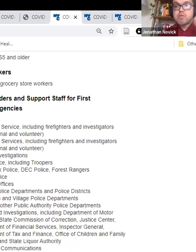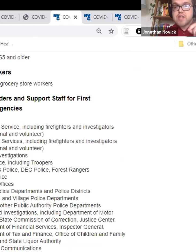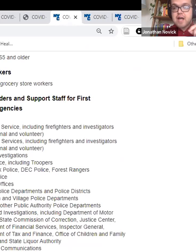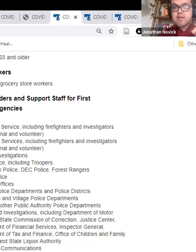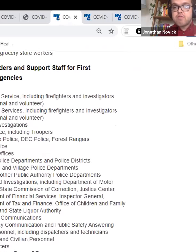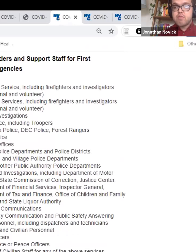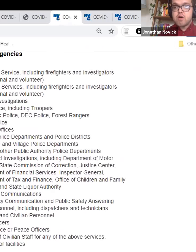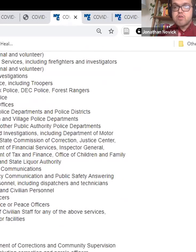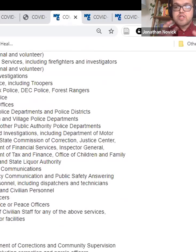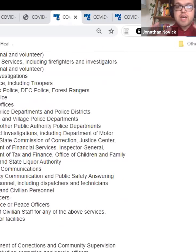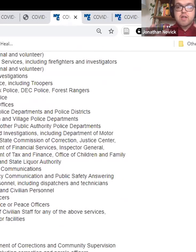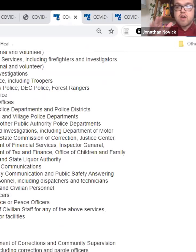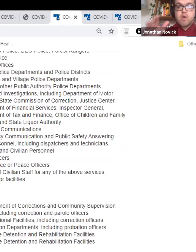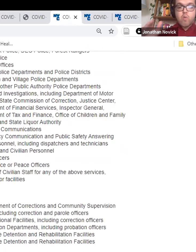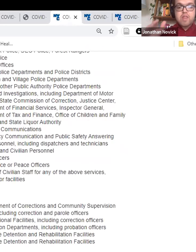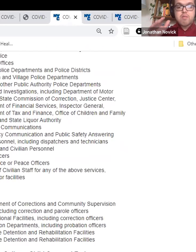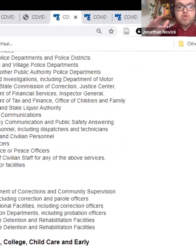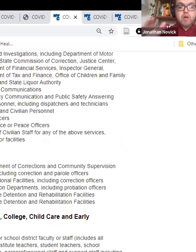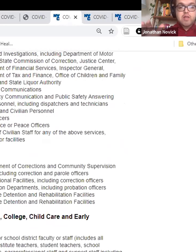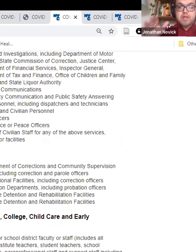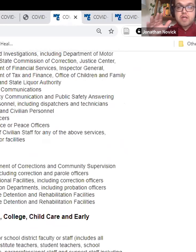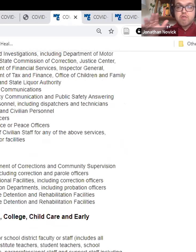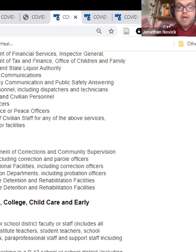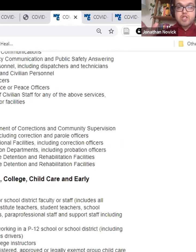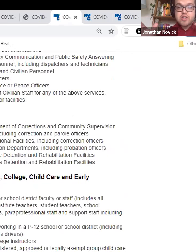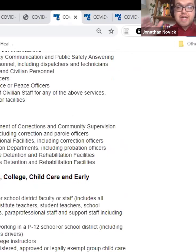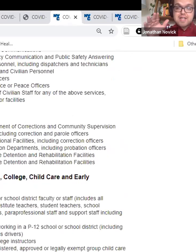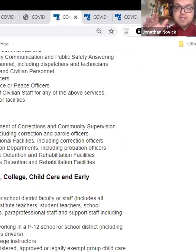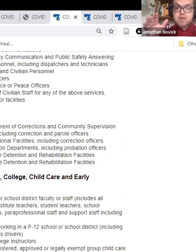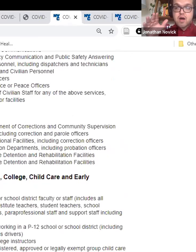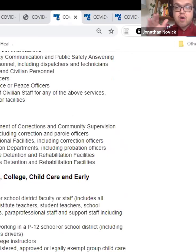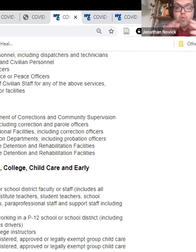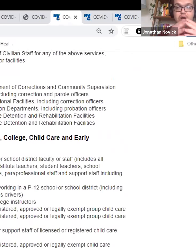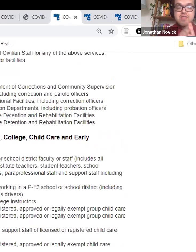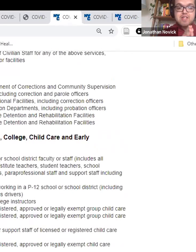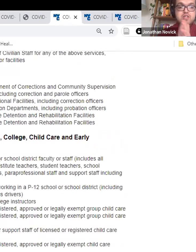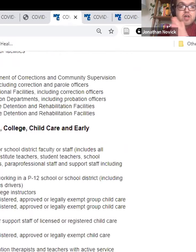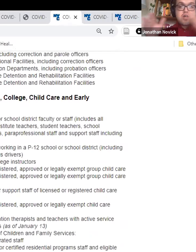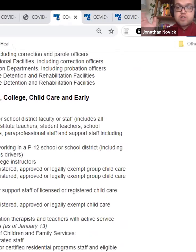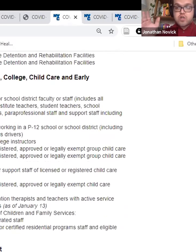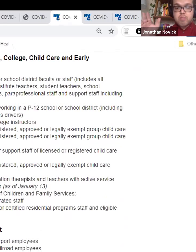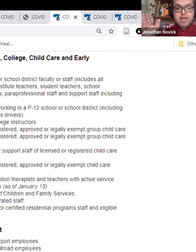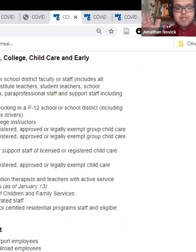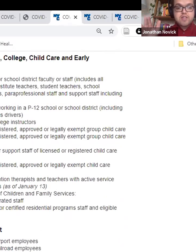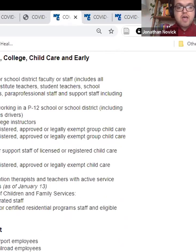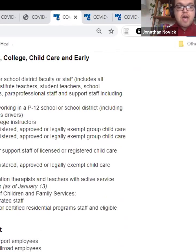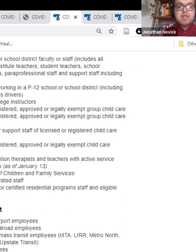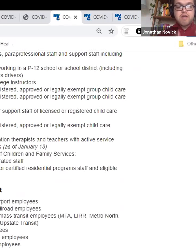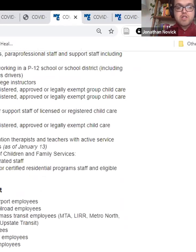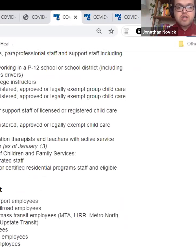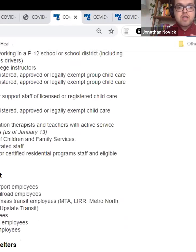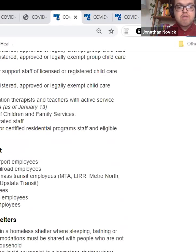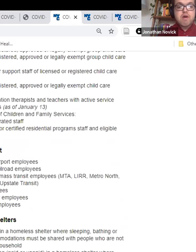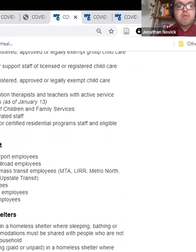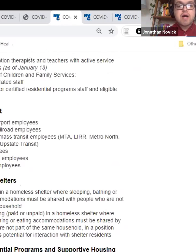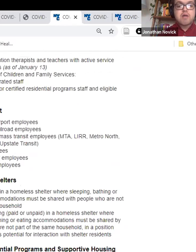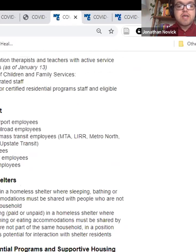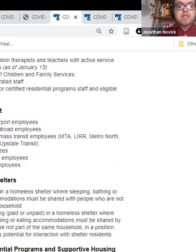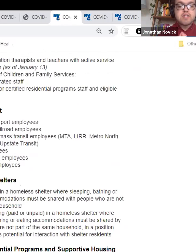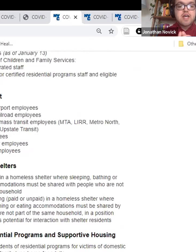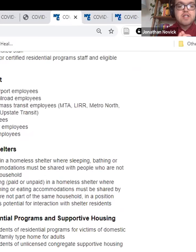each one was active, so you understand when the most relevant information is or when this took place. And then eventually at the